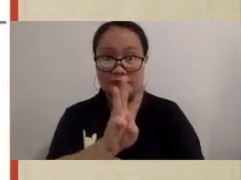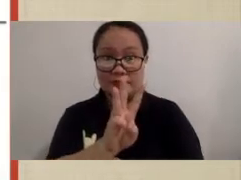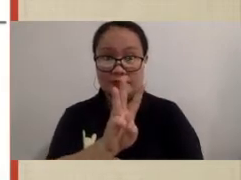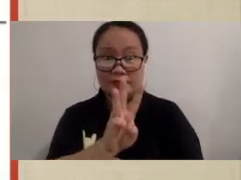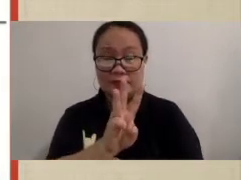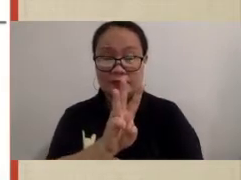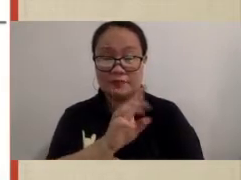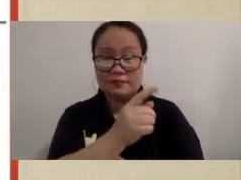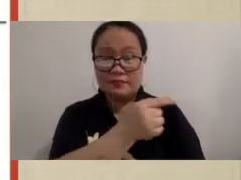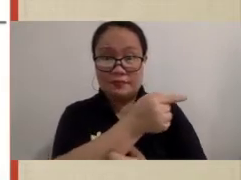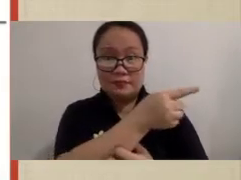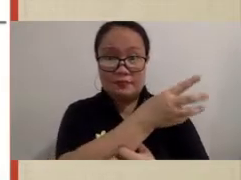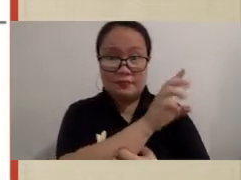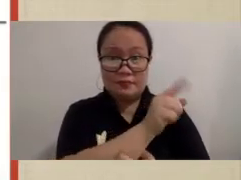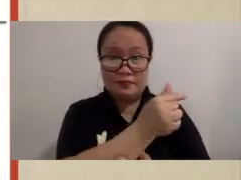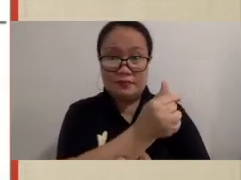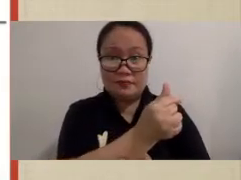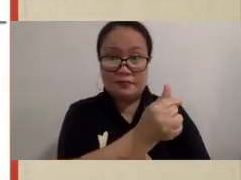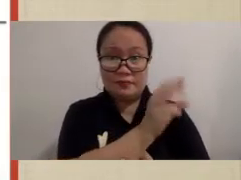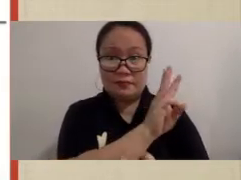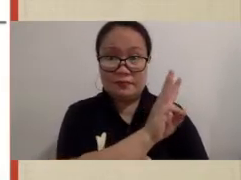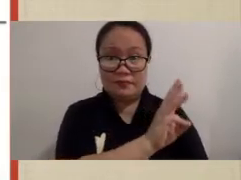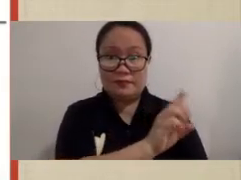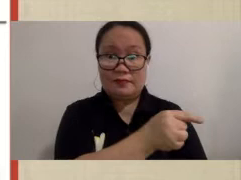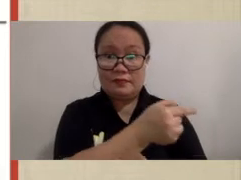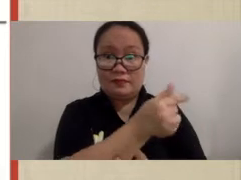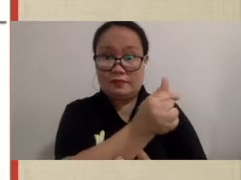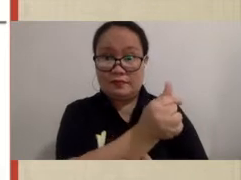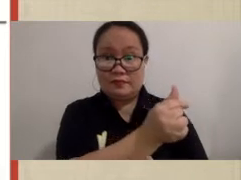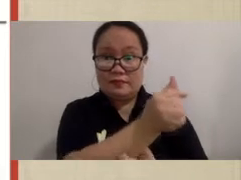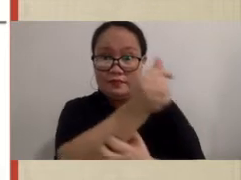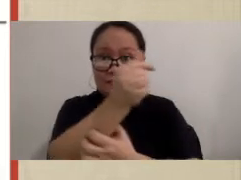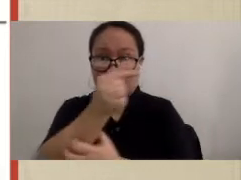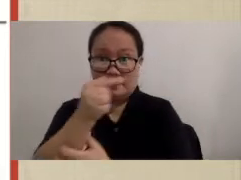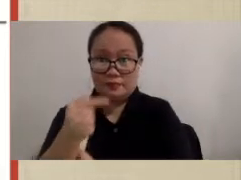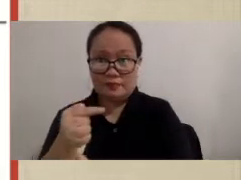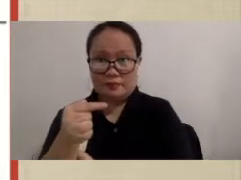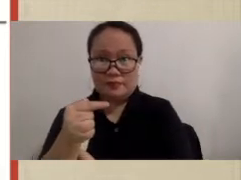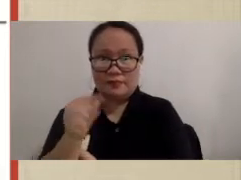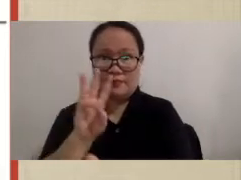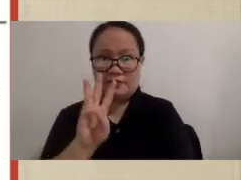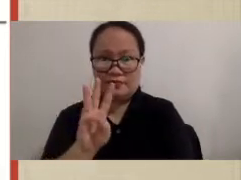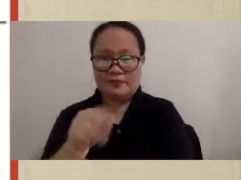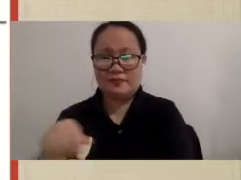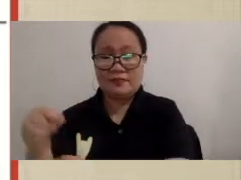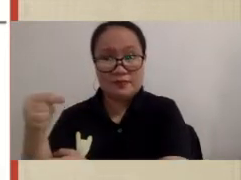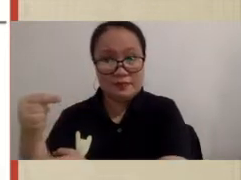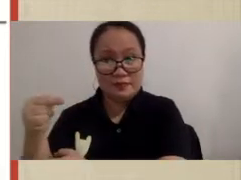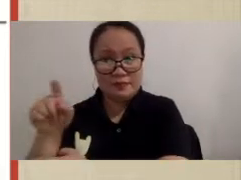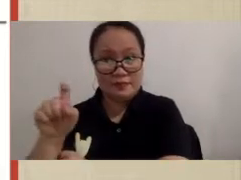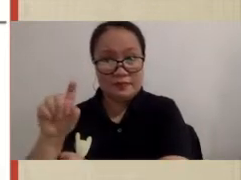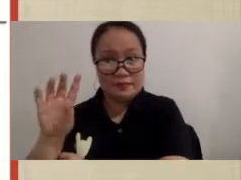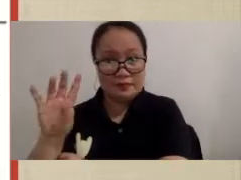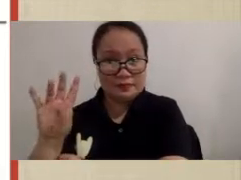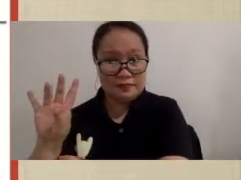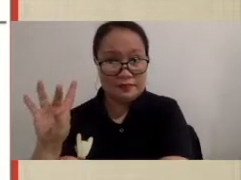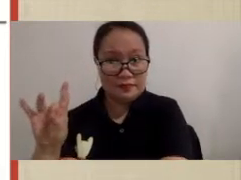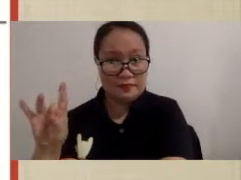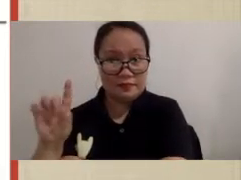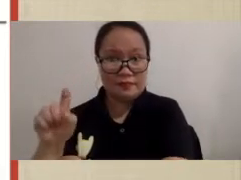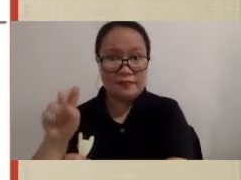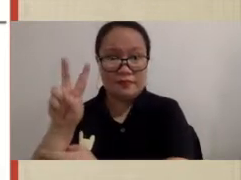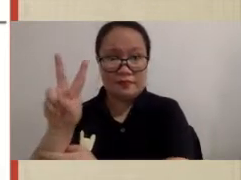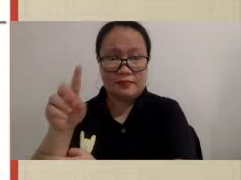So first, ilipat natin si 6. That will become negative 8x squared plus